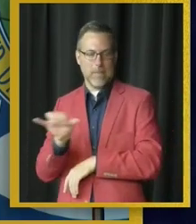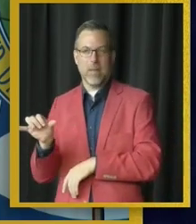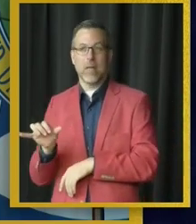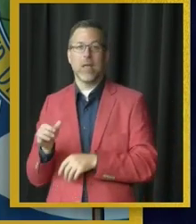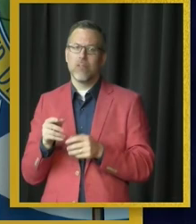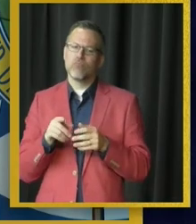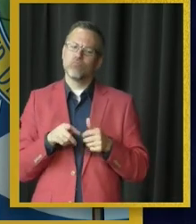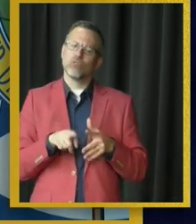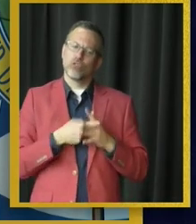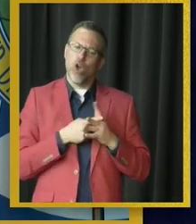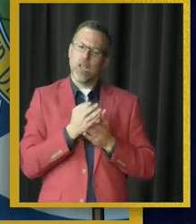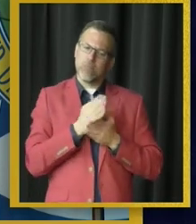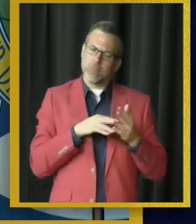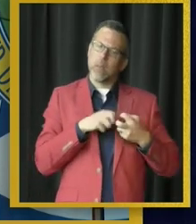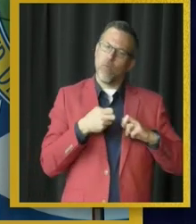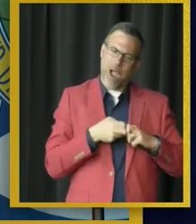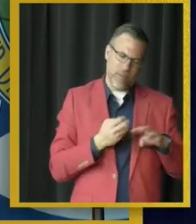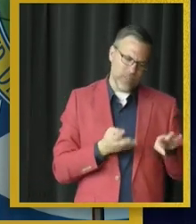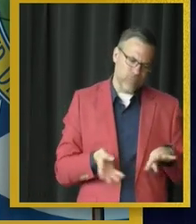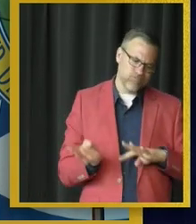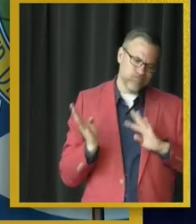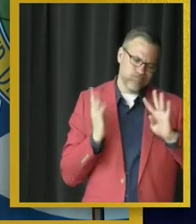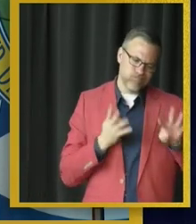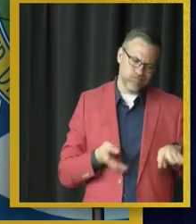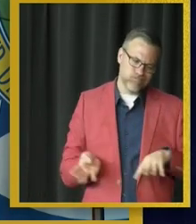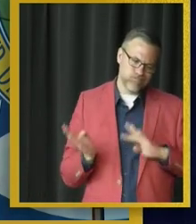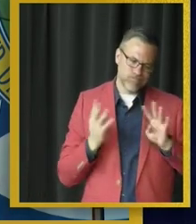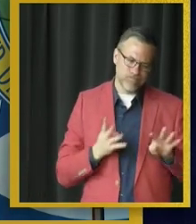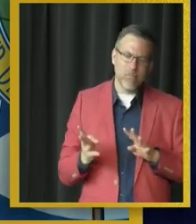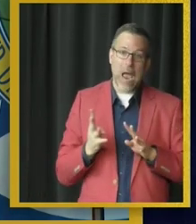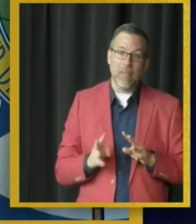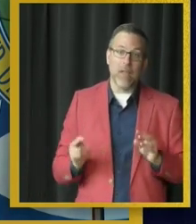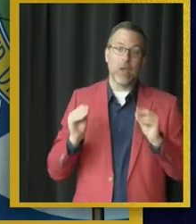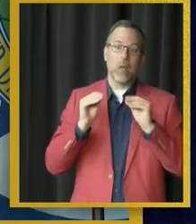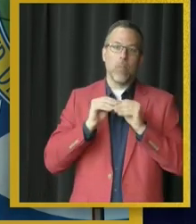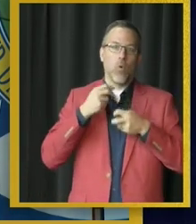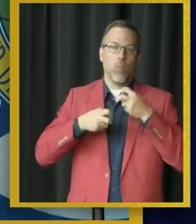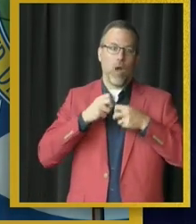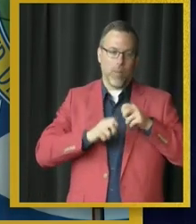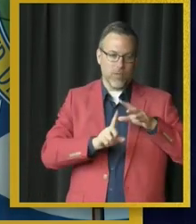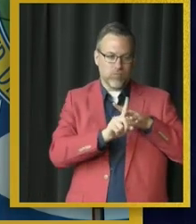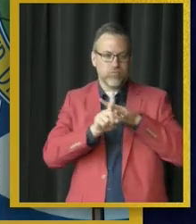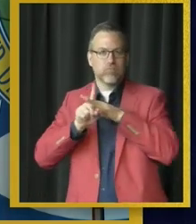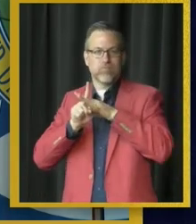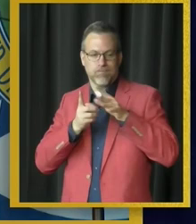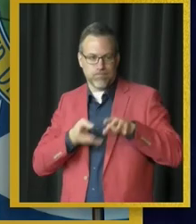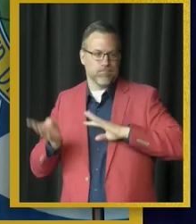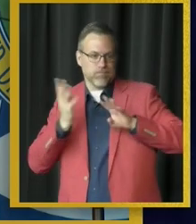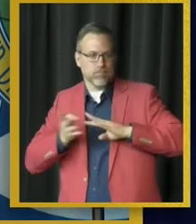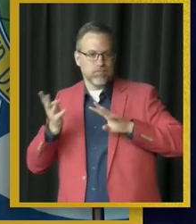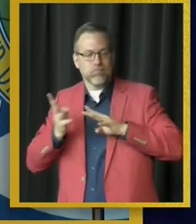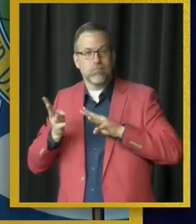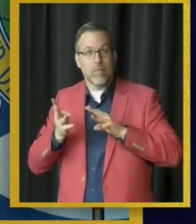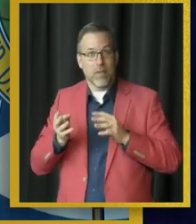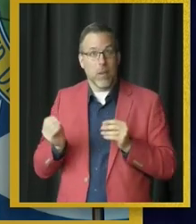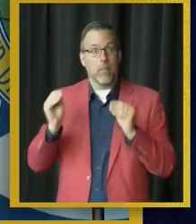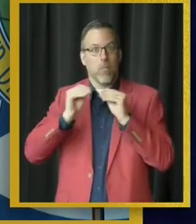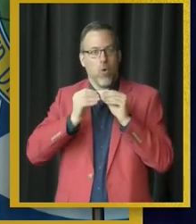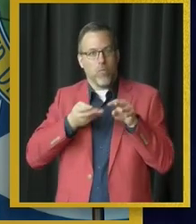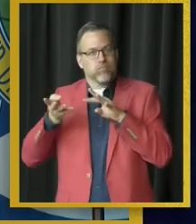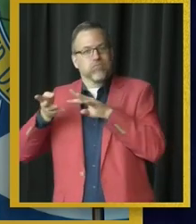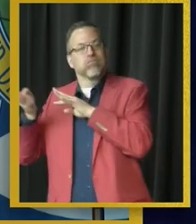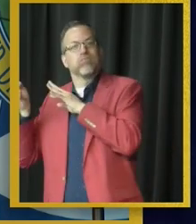we were working on, and then more problems appeared, and then more things happened, and it just kept coming.